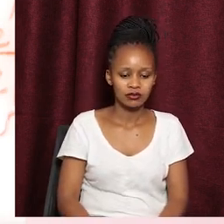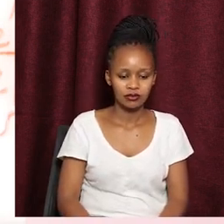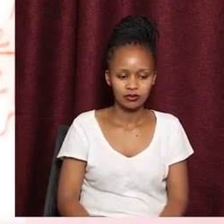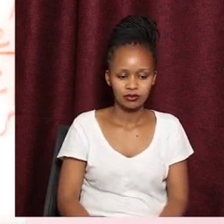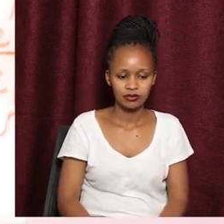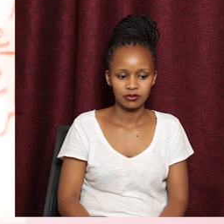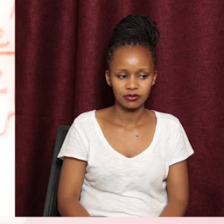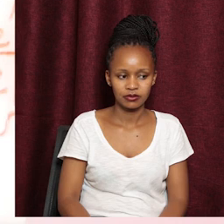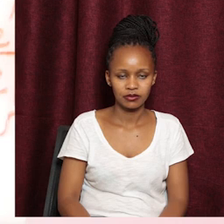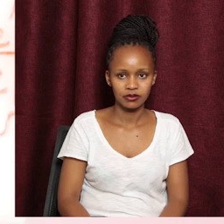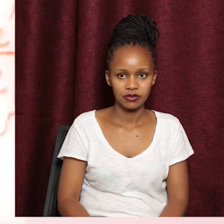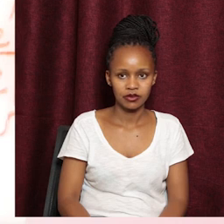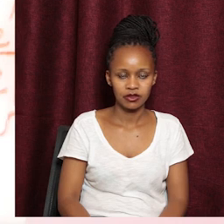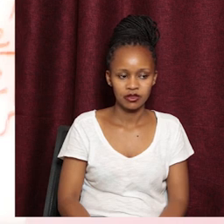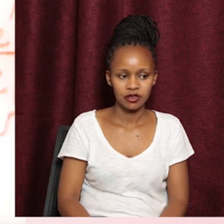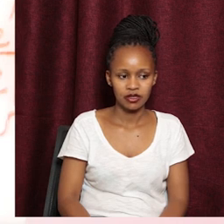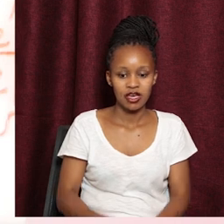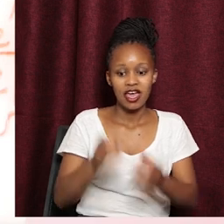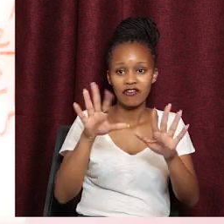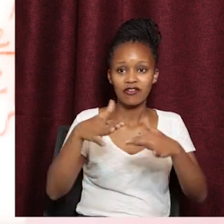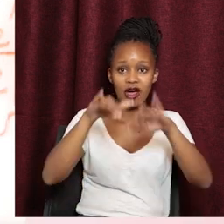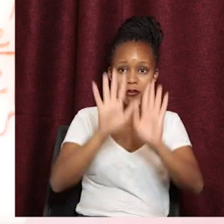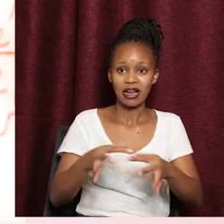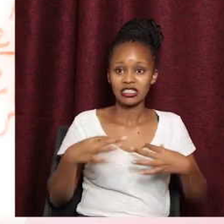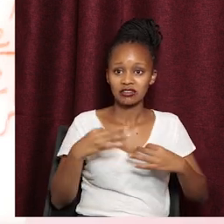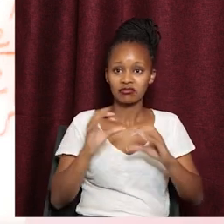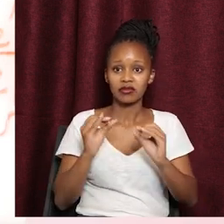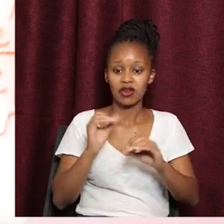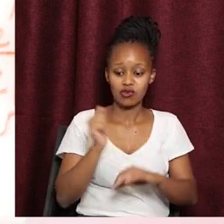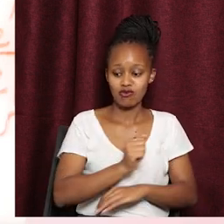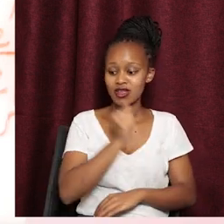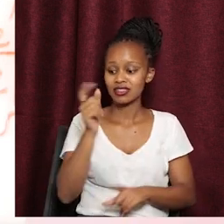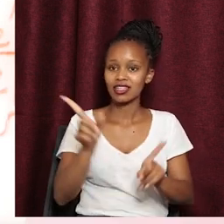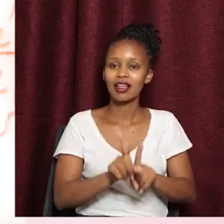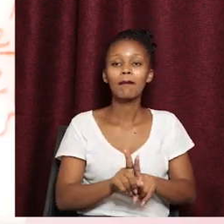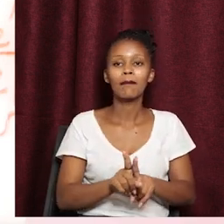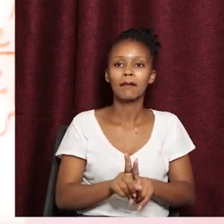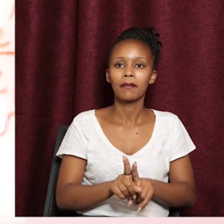even if you are buried naked, you will resurrect. Shida yetu,